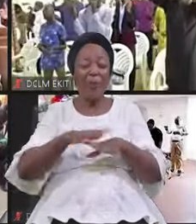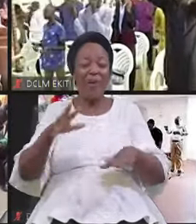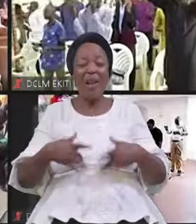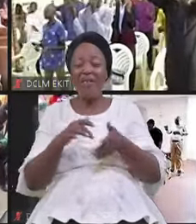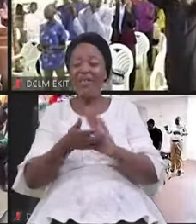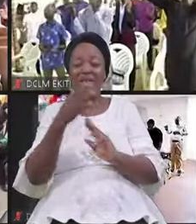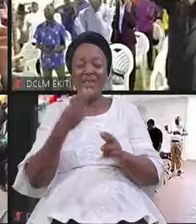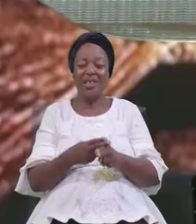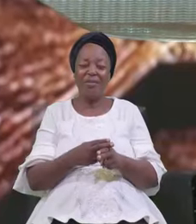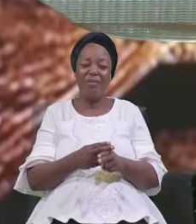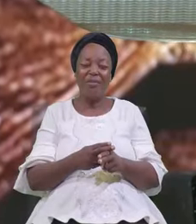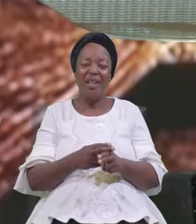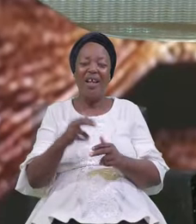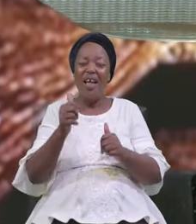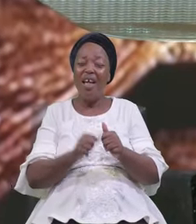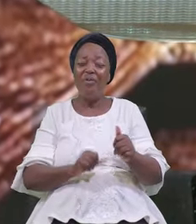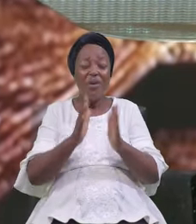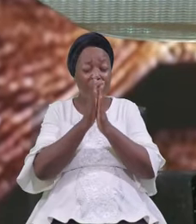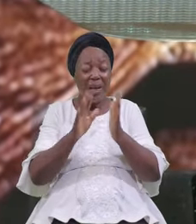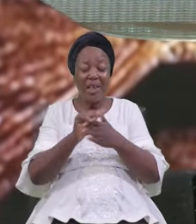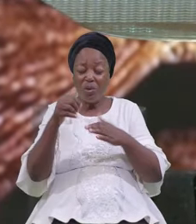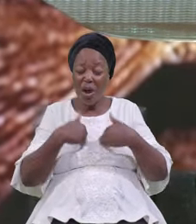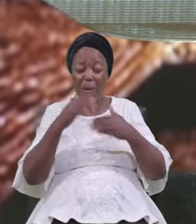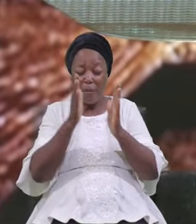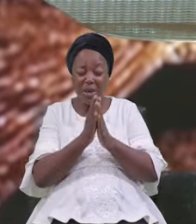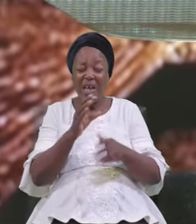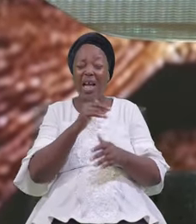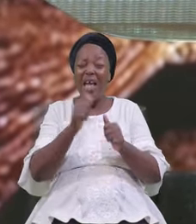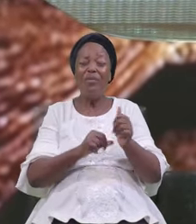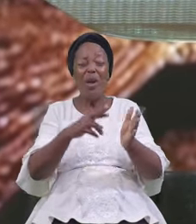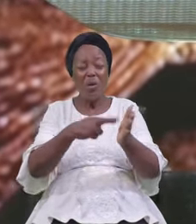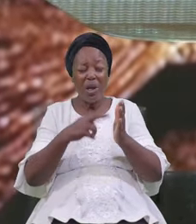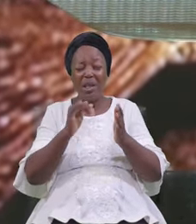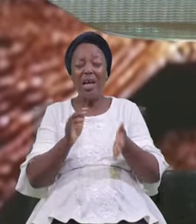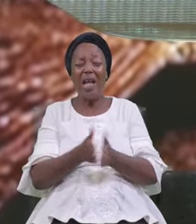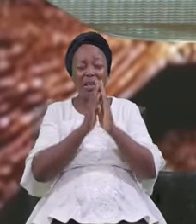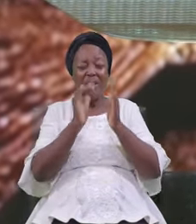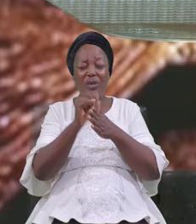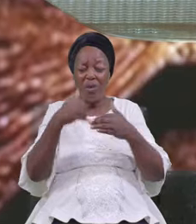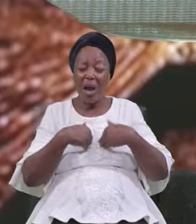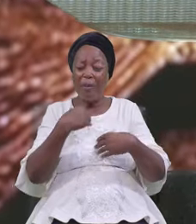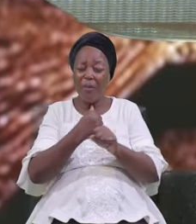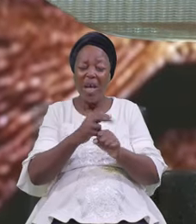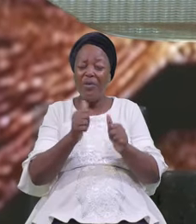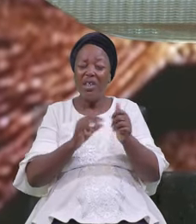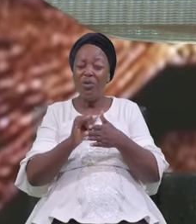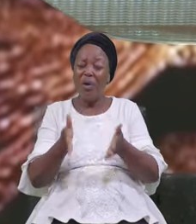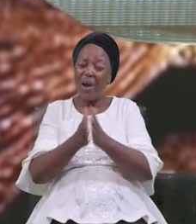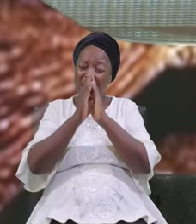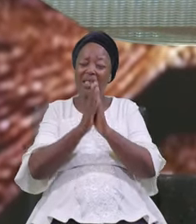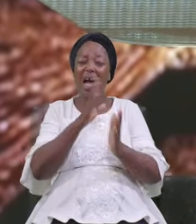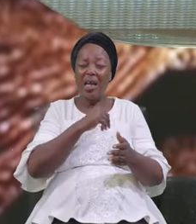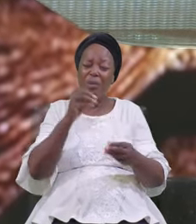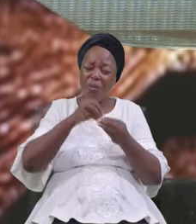life. Every prayer you have prayed, every request you have made, everything you have asked, and